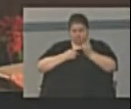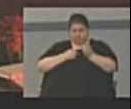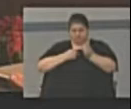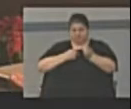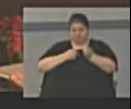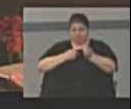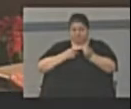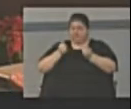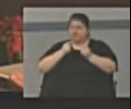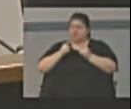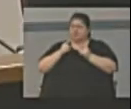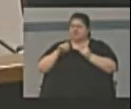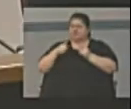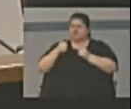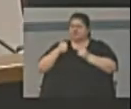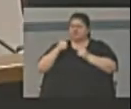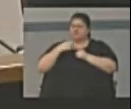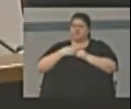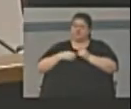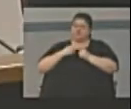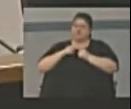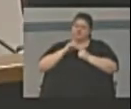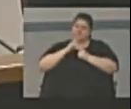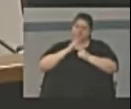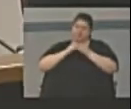Is there anyone else wishing to speak on this agenda item?